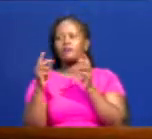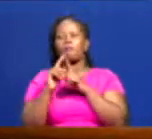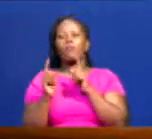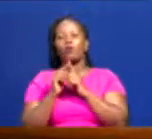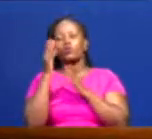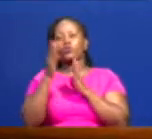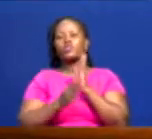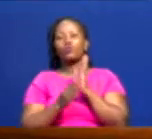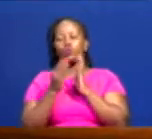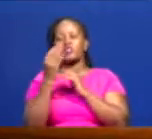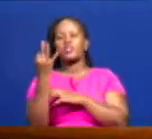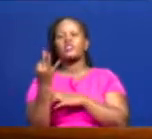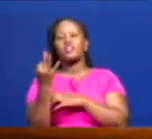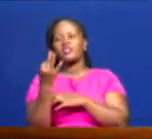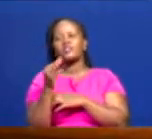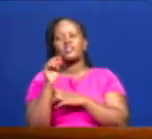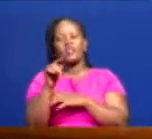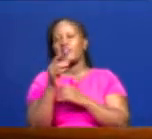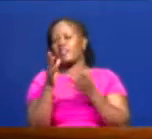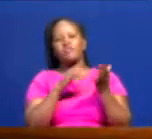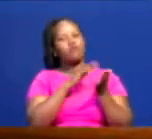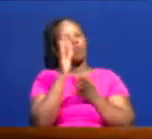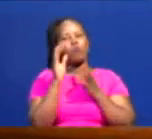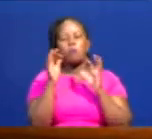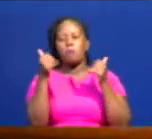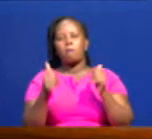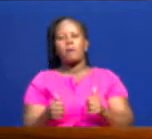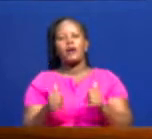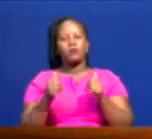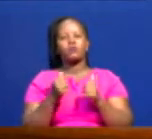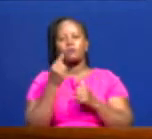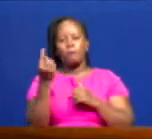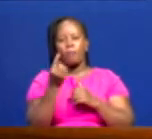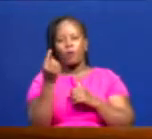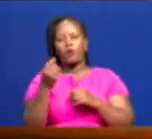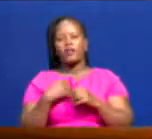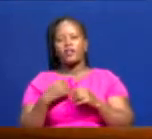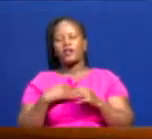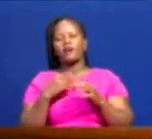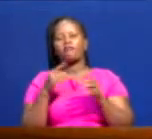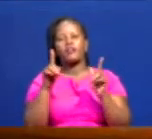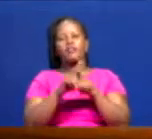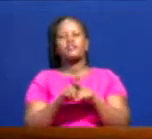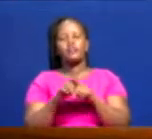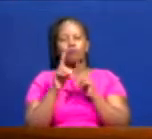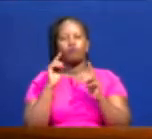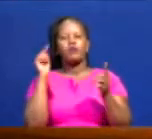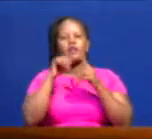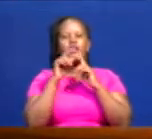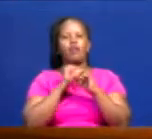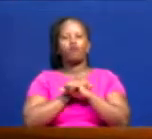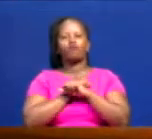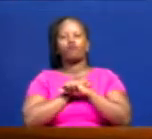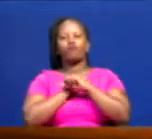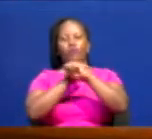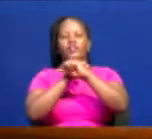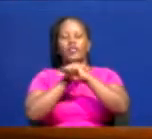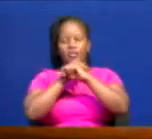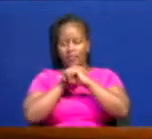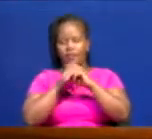3, it's not as much. It's also used, but does not have the same connotation. To protect